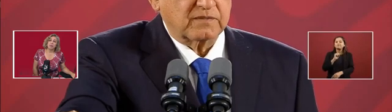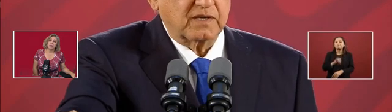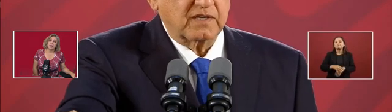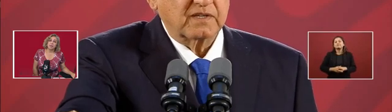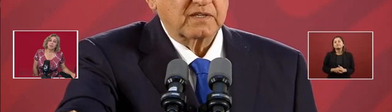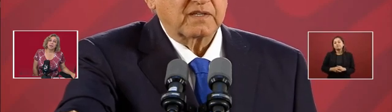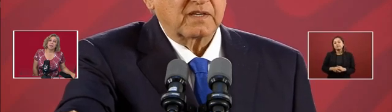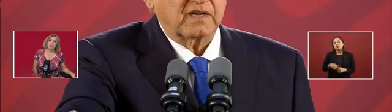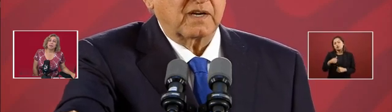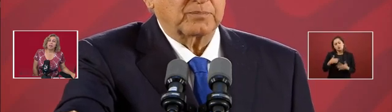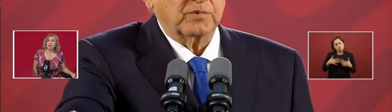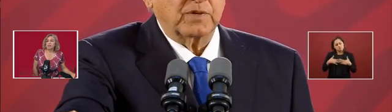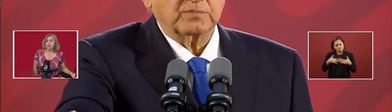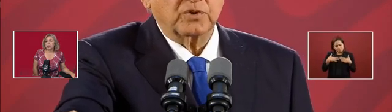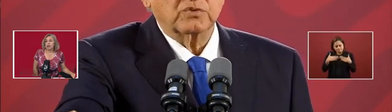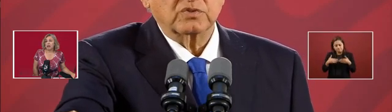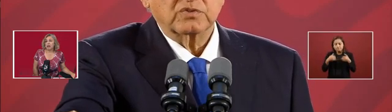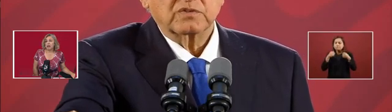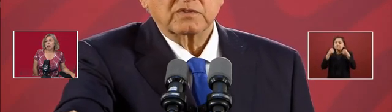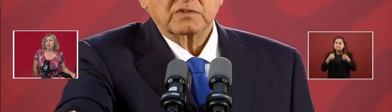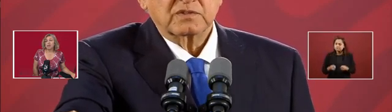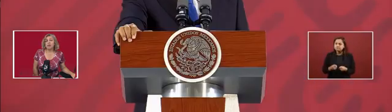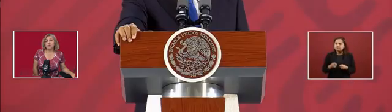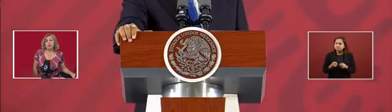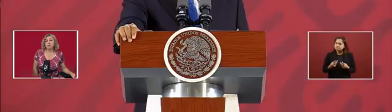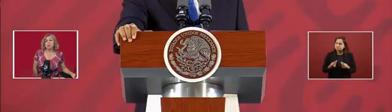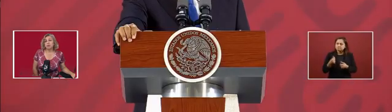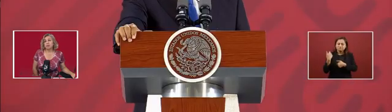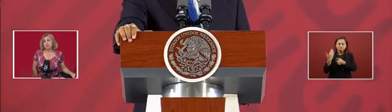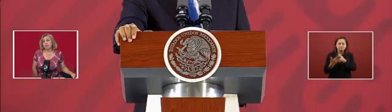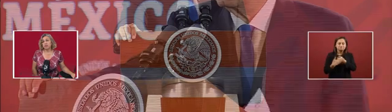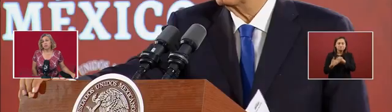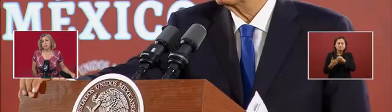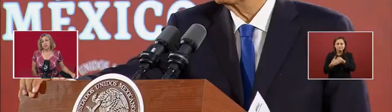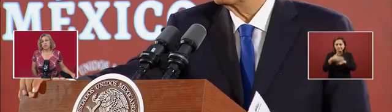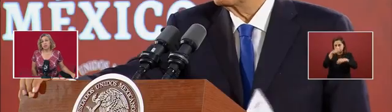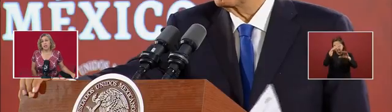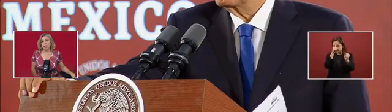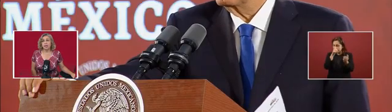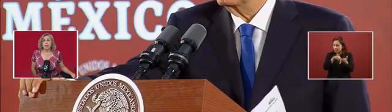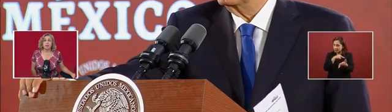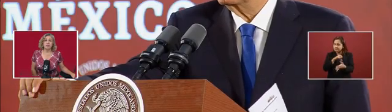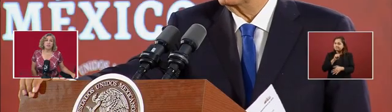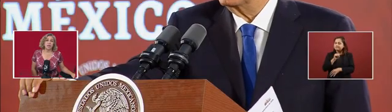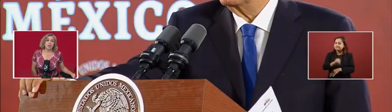someone was assaulted with the money for the elderly. con Jesús So with Jesus